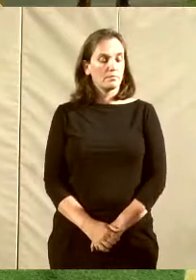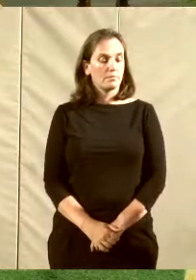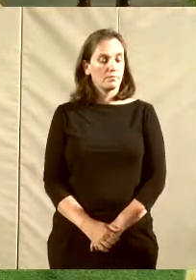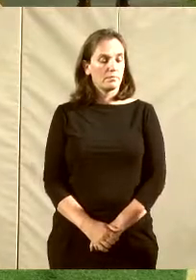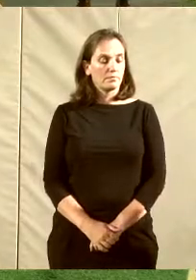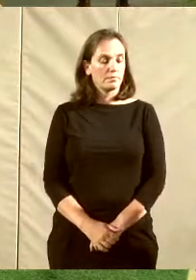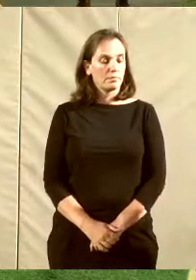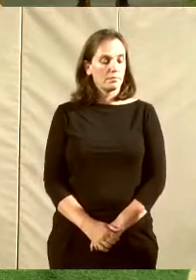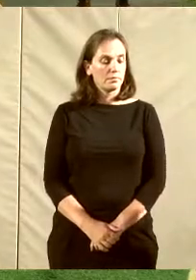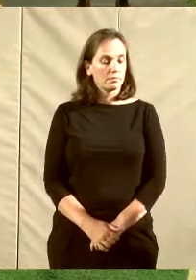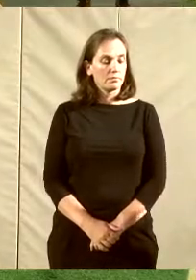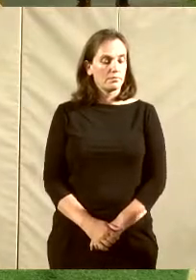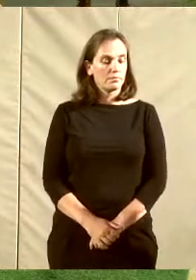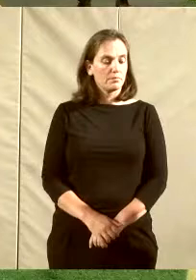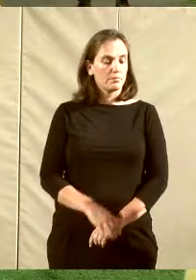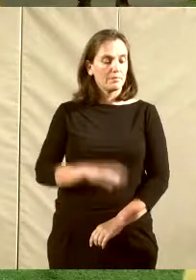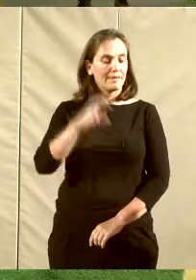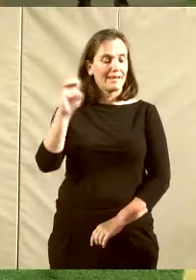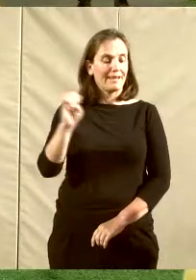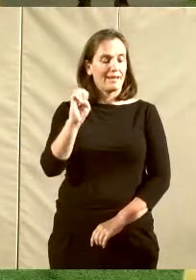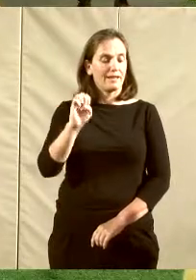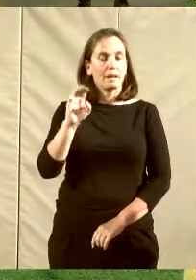Edie Sophia McCarroll.